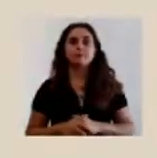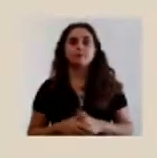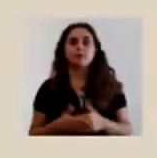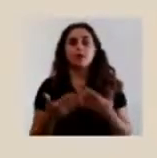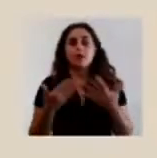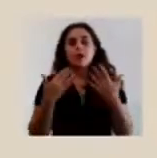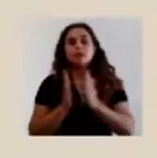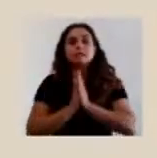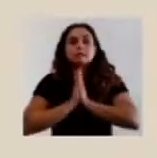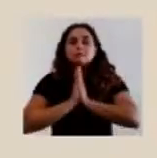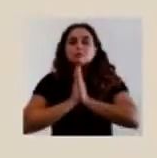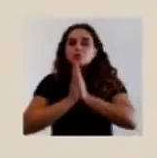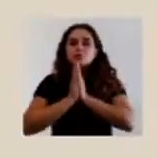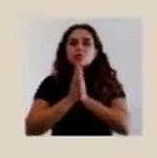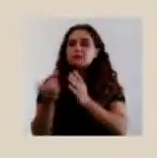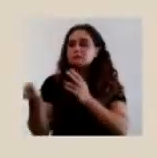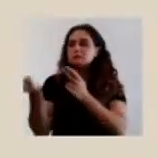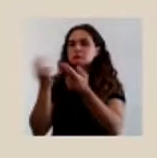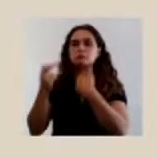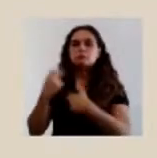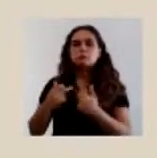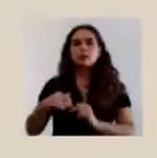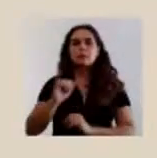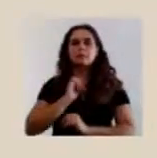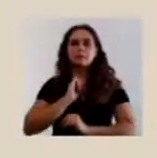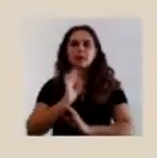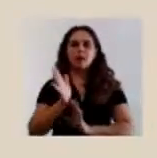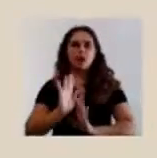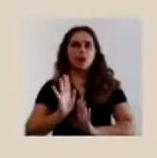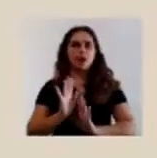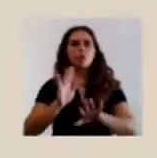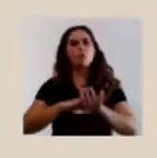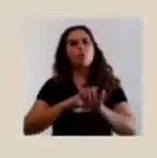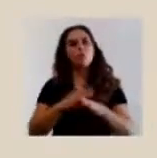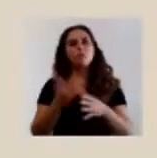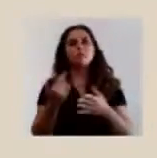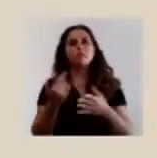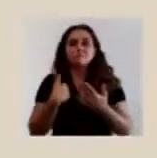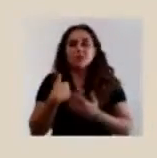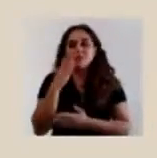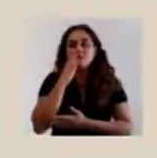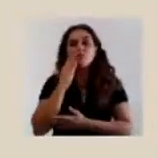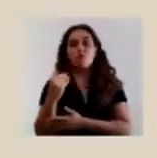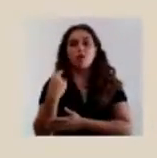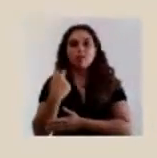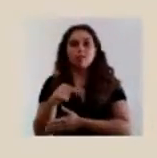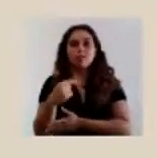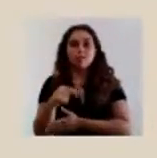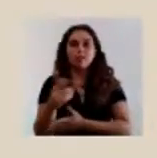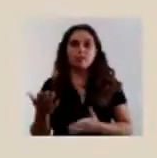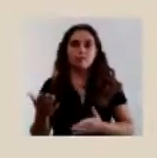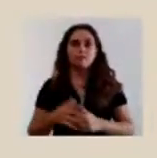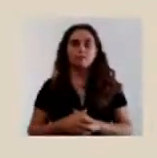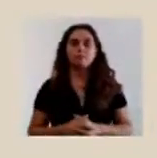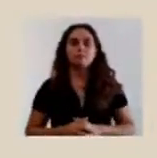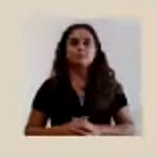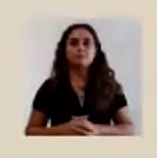Now, I beg of you not to judge me too harshly with this story, because after all, I am ashamed of it.